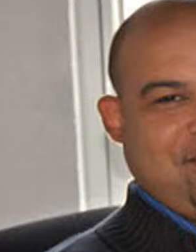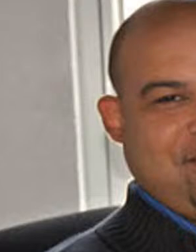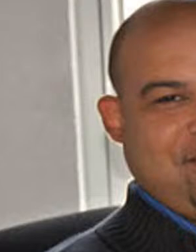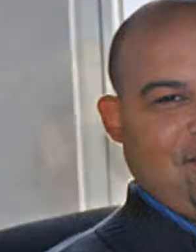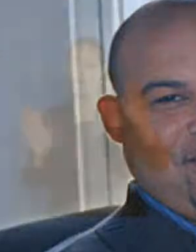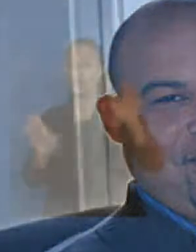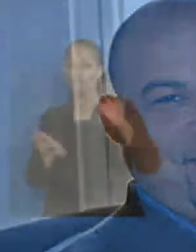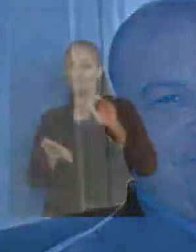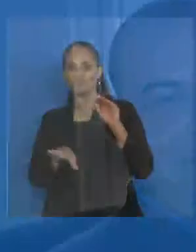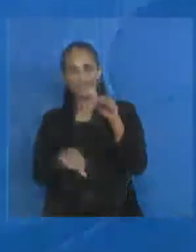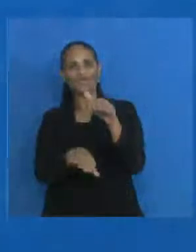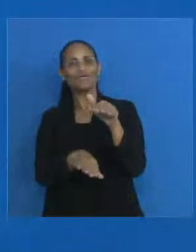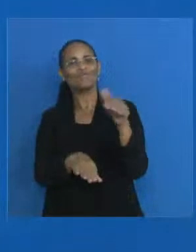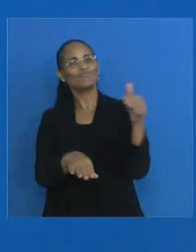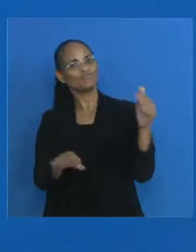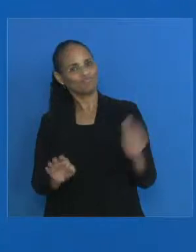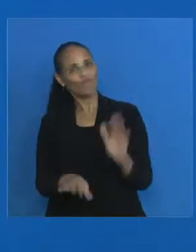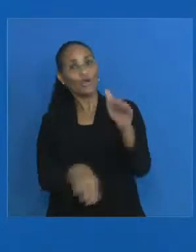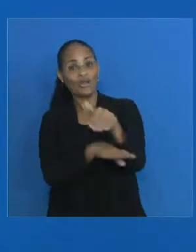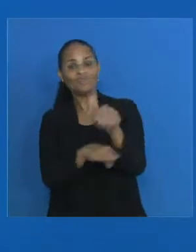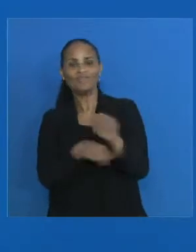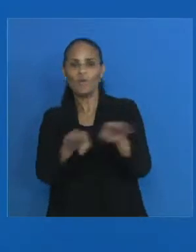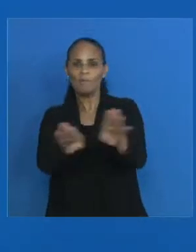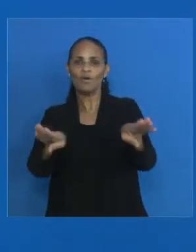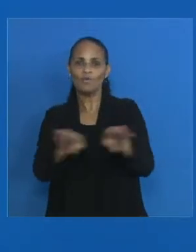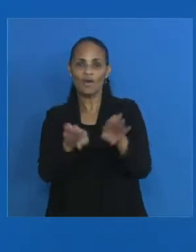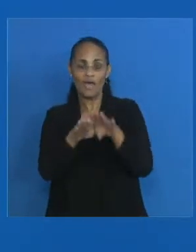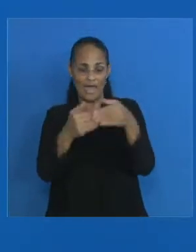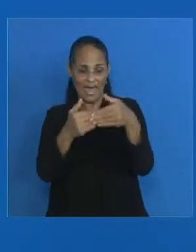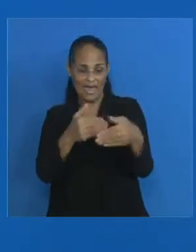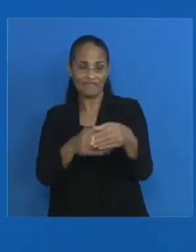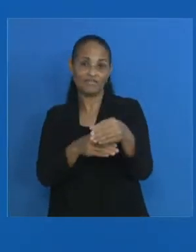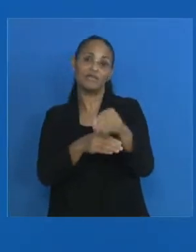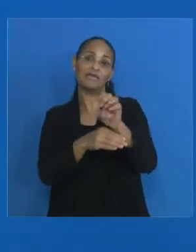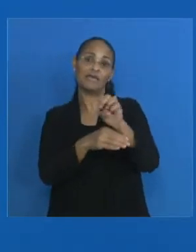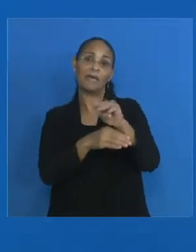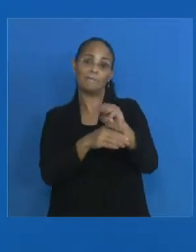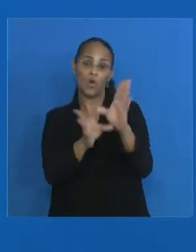Good afternoon, Bermuda. Following today's EMO meeting,